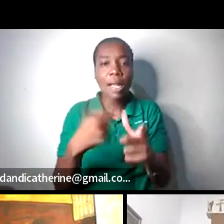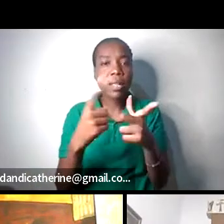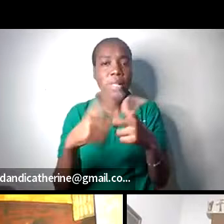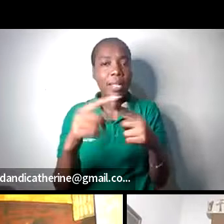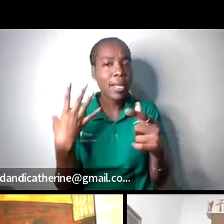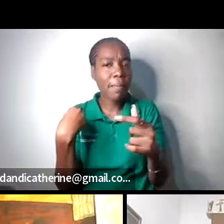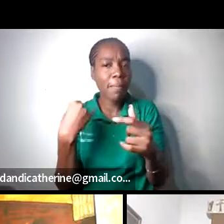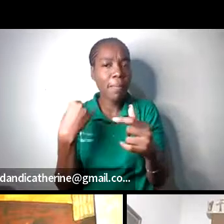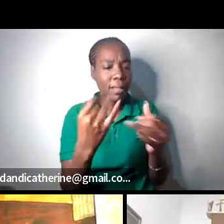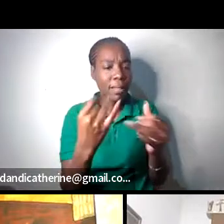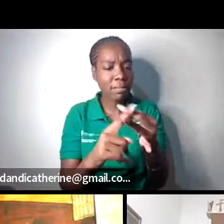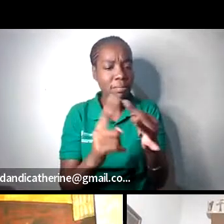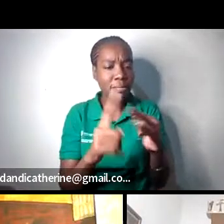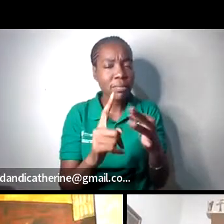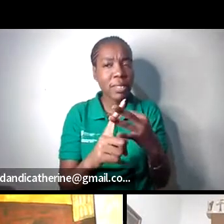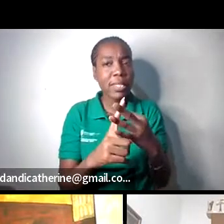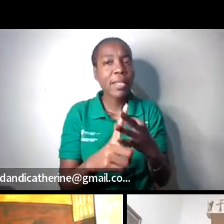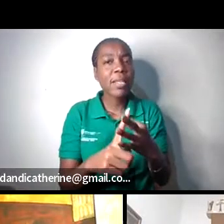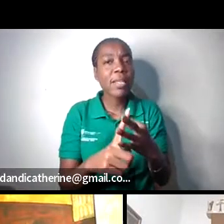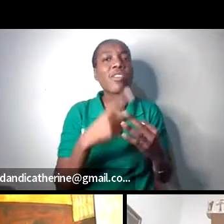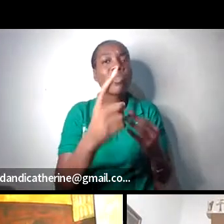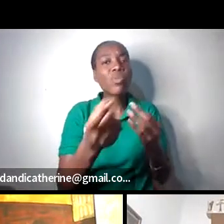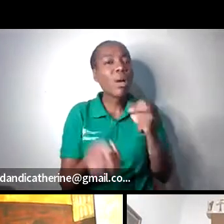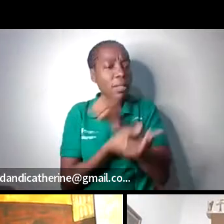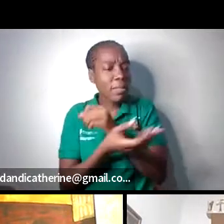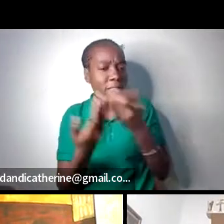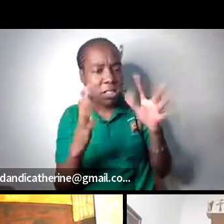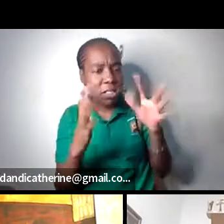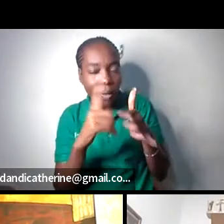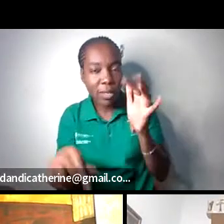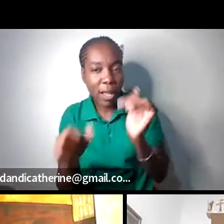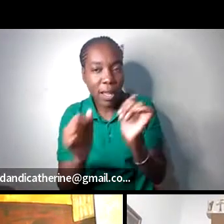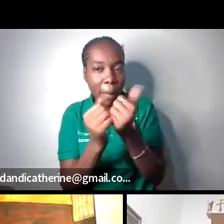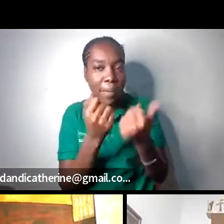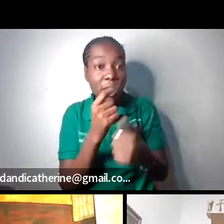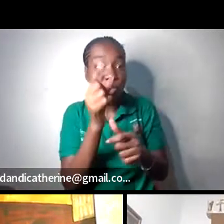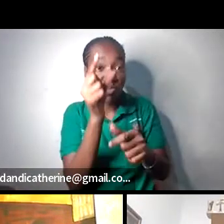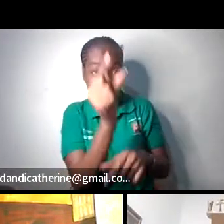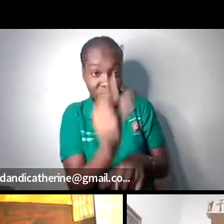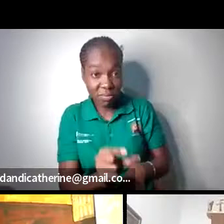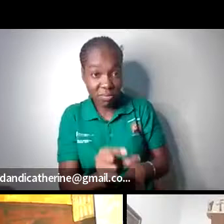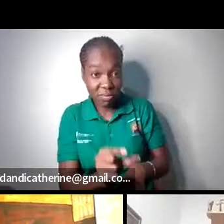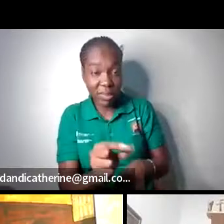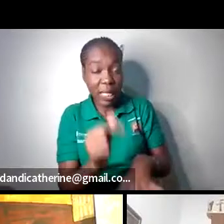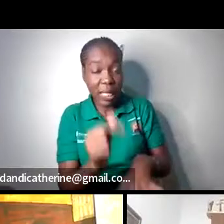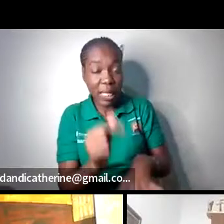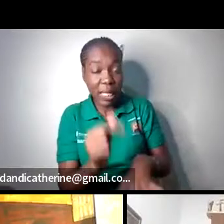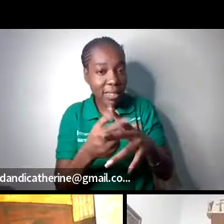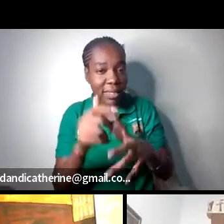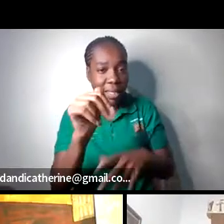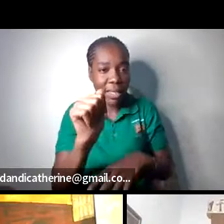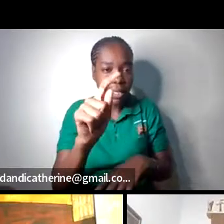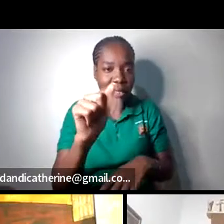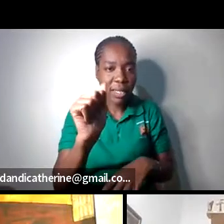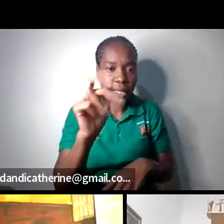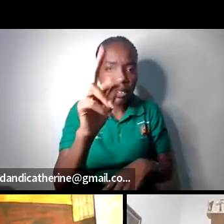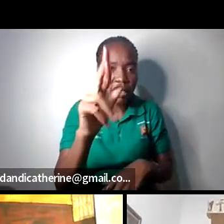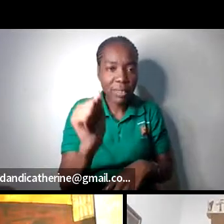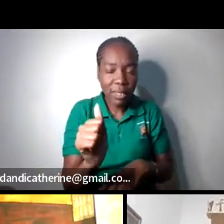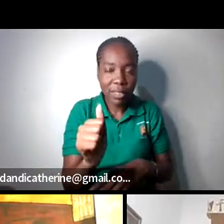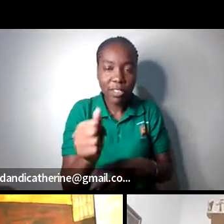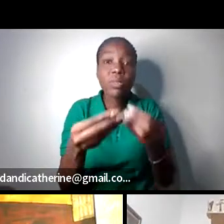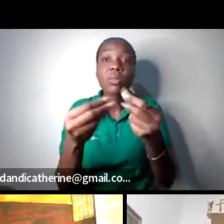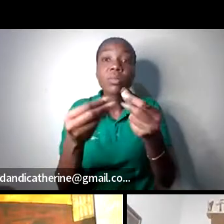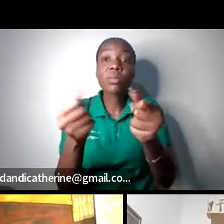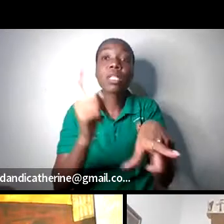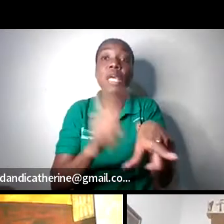actually mentioned what happened to you starting the Atara Solutions during COVID. And I'm going to make